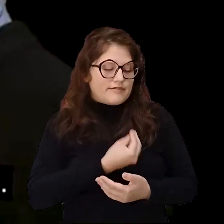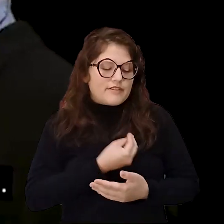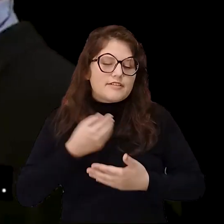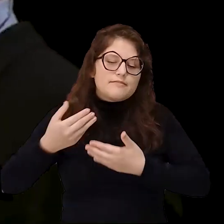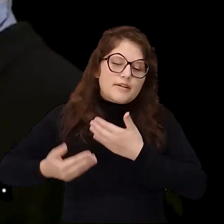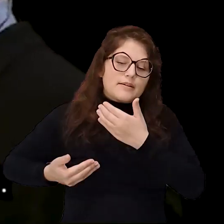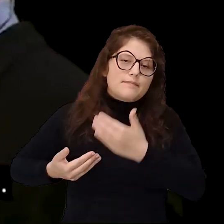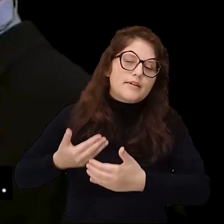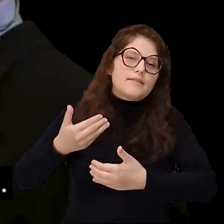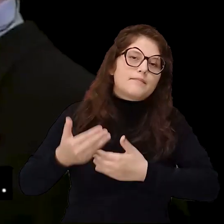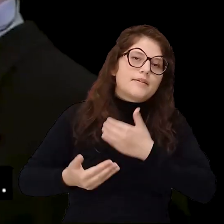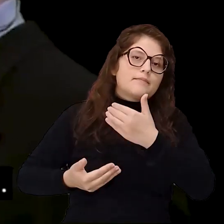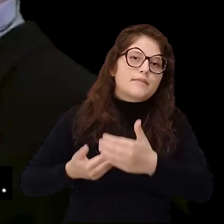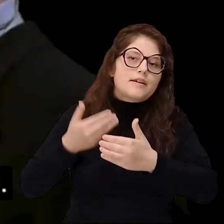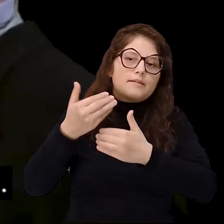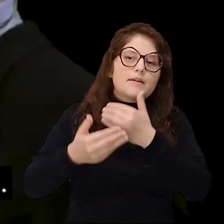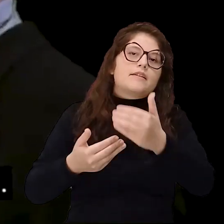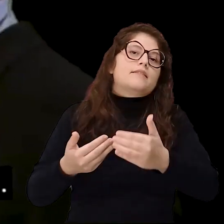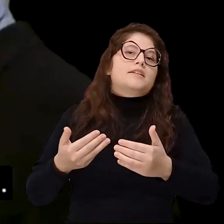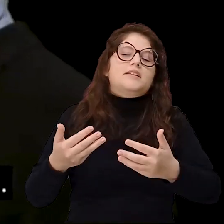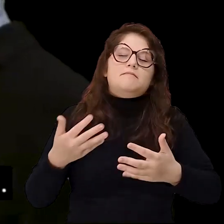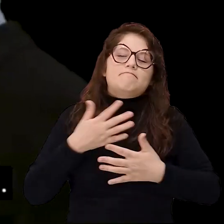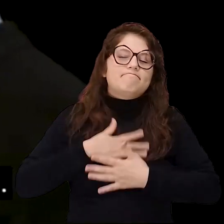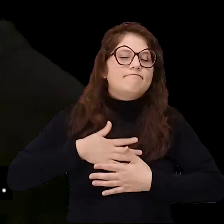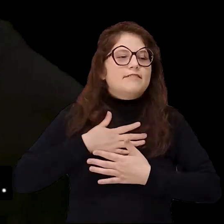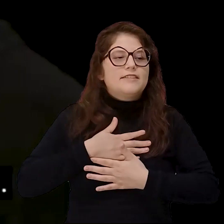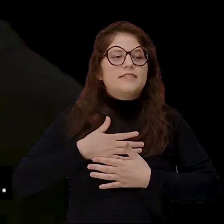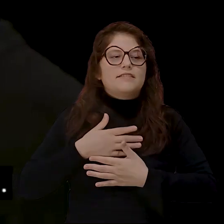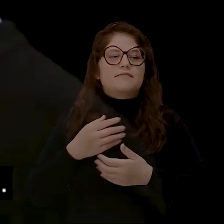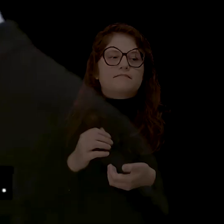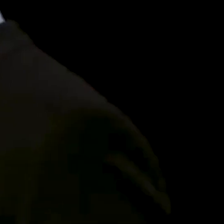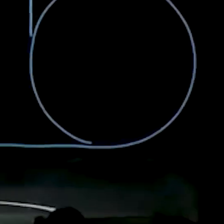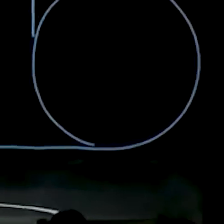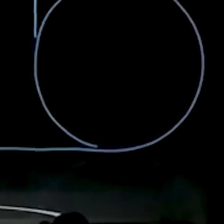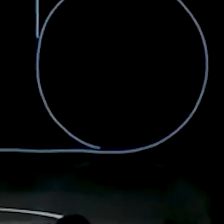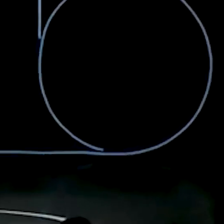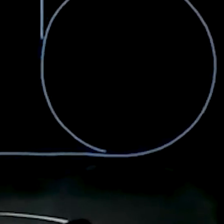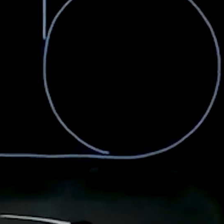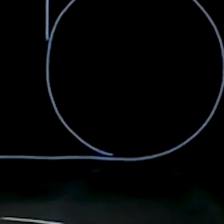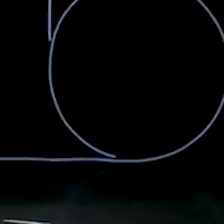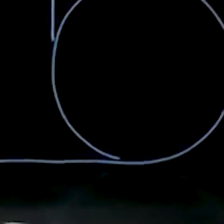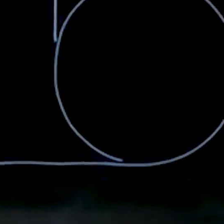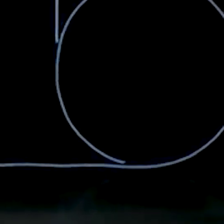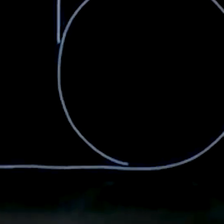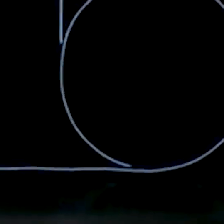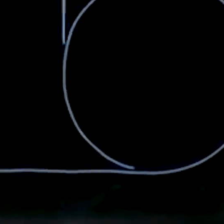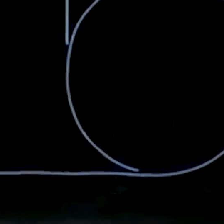And that, I think, is a highly privileged rapture. Thank you.